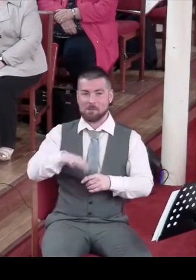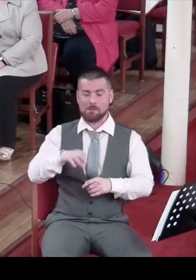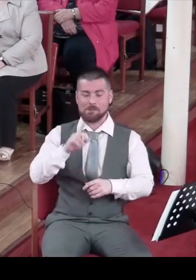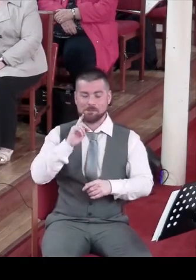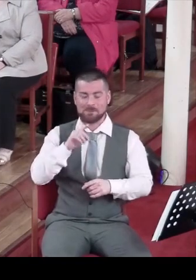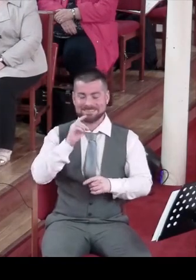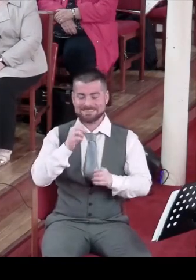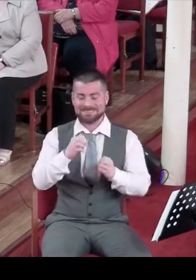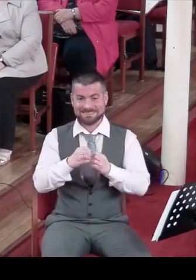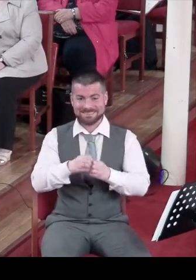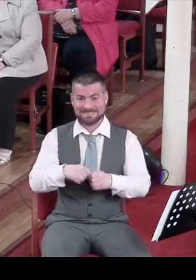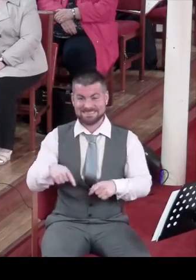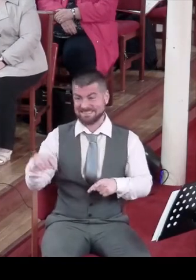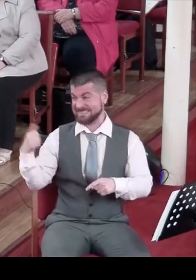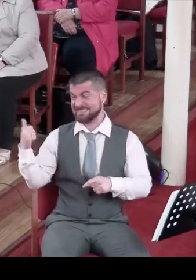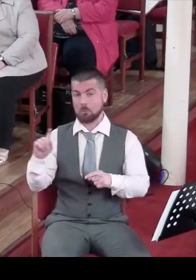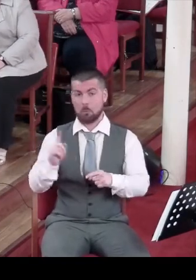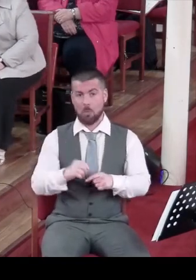There you go.